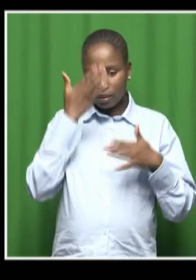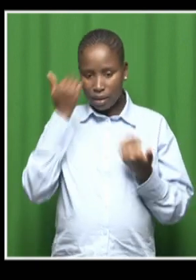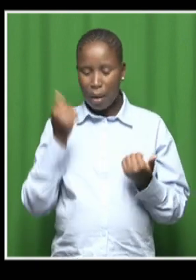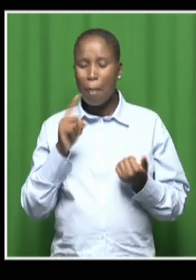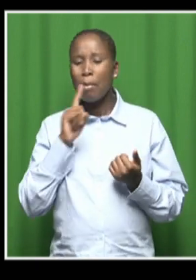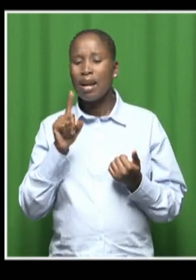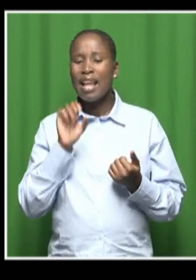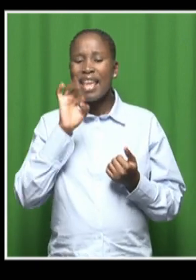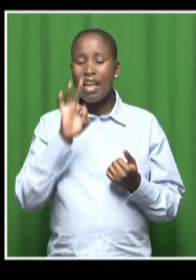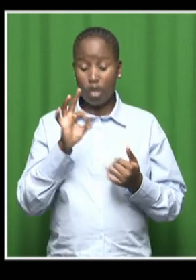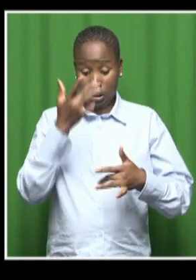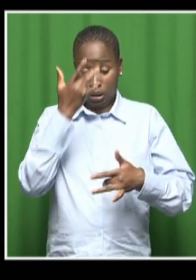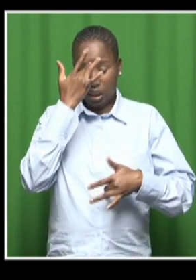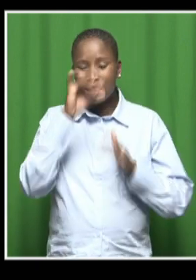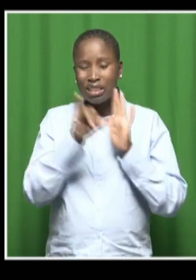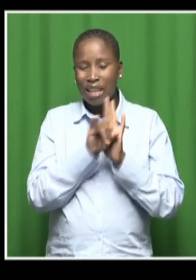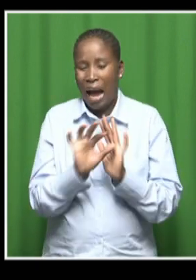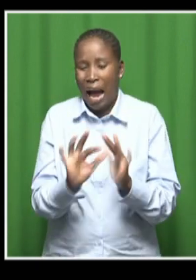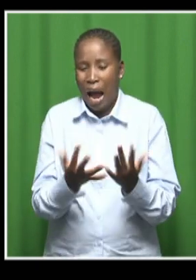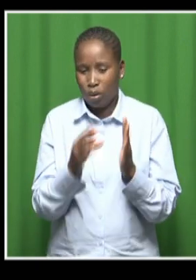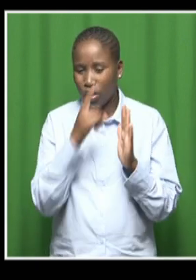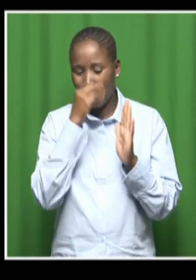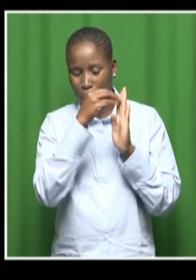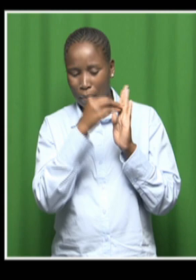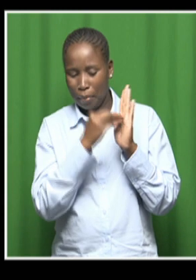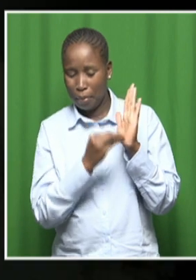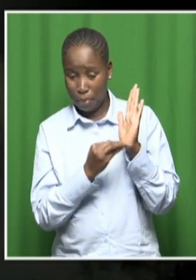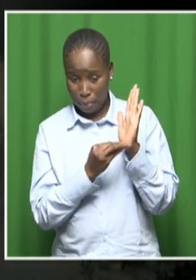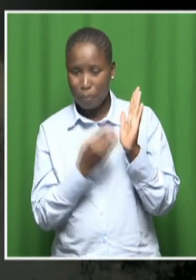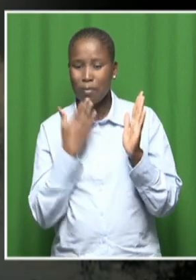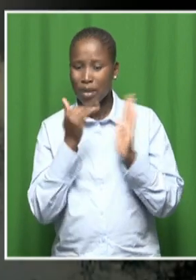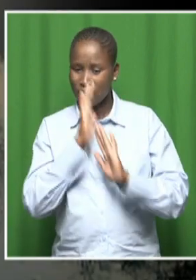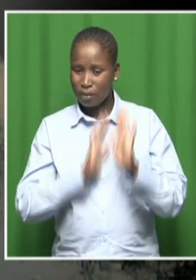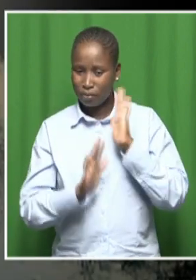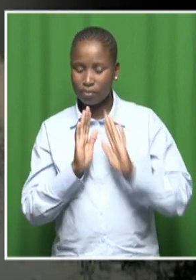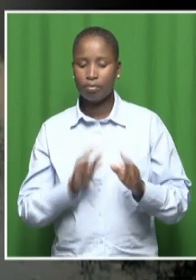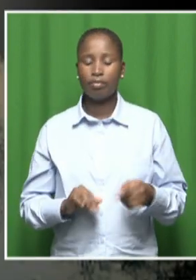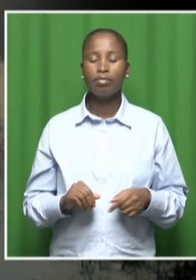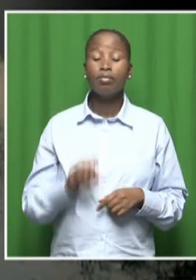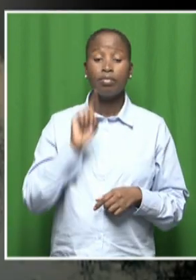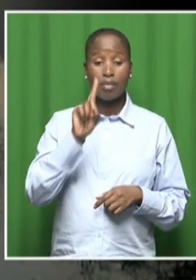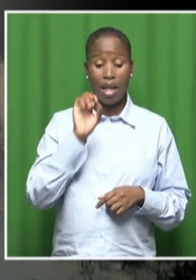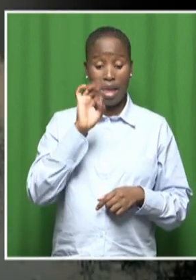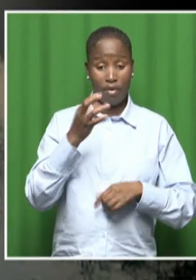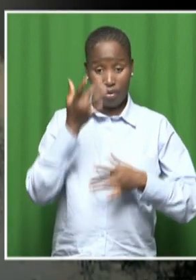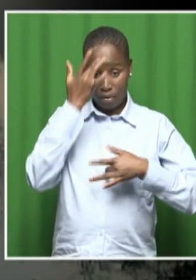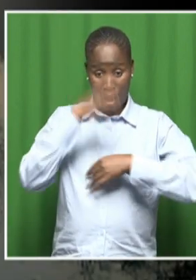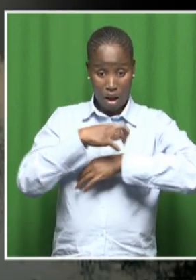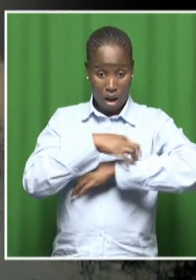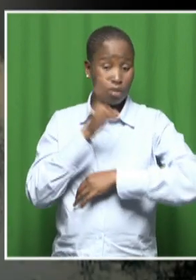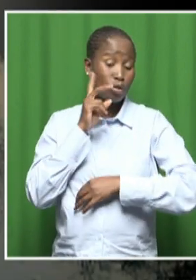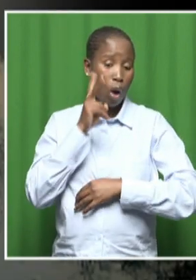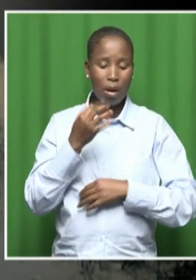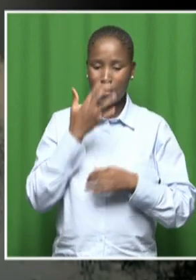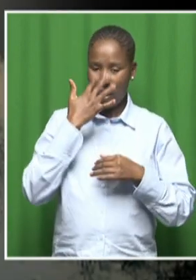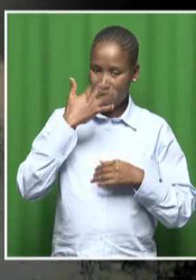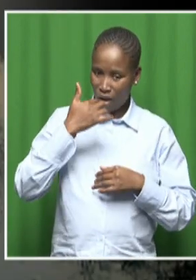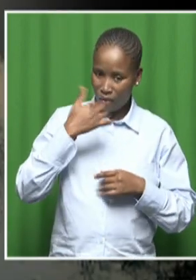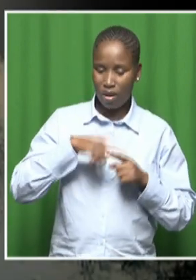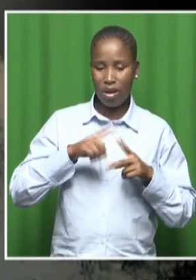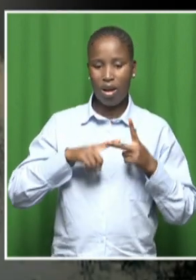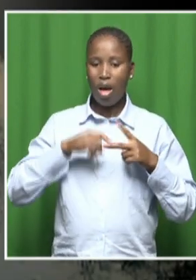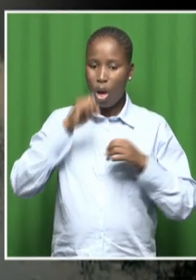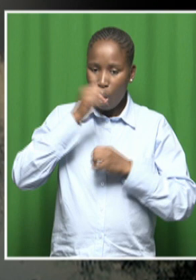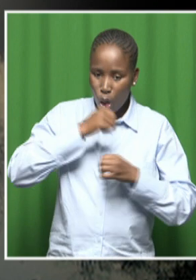let's talk through those. Yeah, it's very important. I think the runny nose, the watery eyes, the coughing,